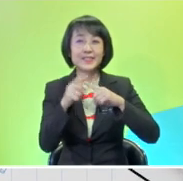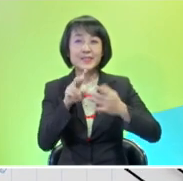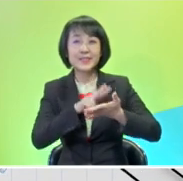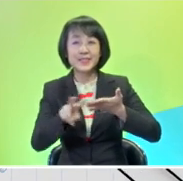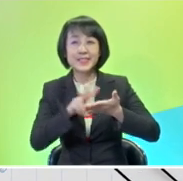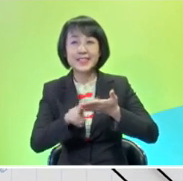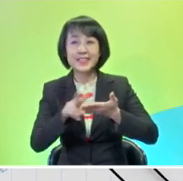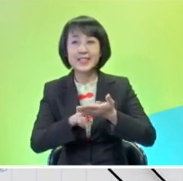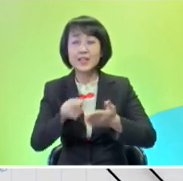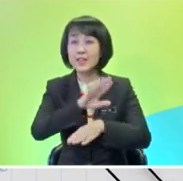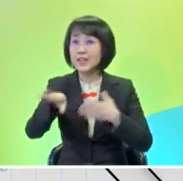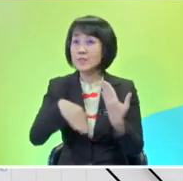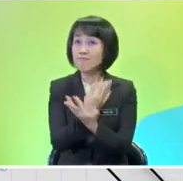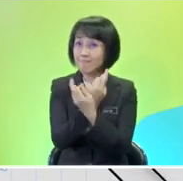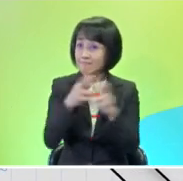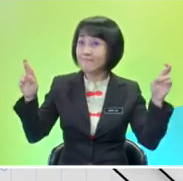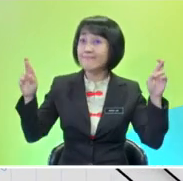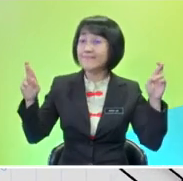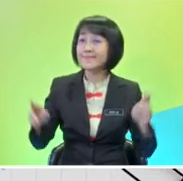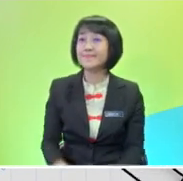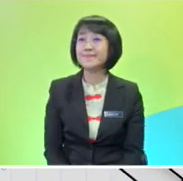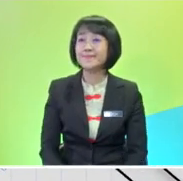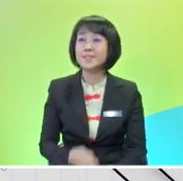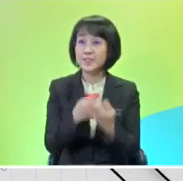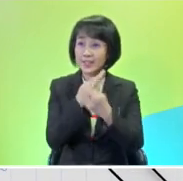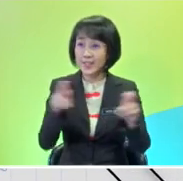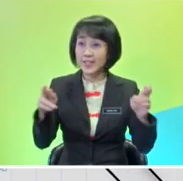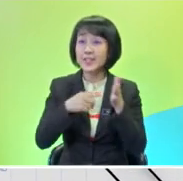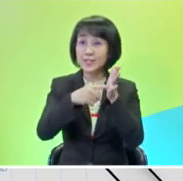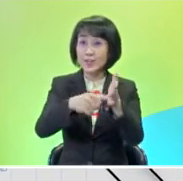everybody ready for today's class? If you're ready, give me a thumbs up.